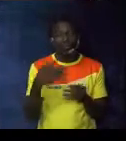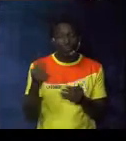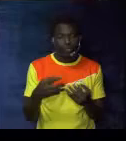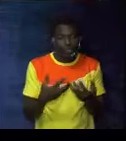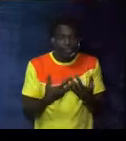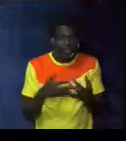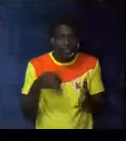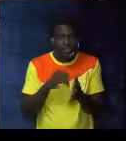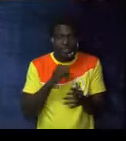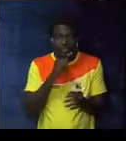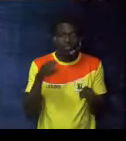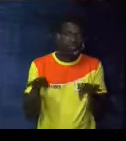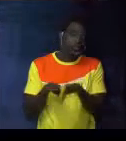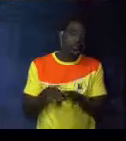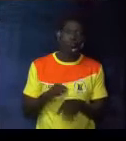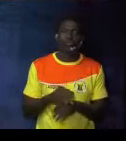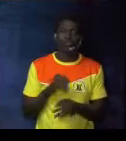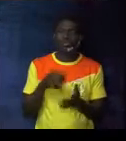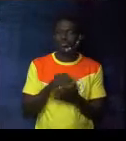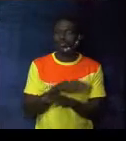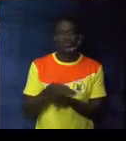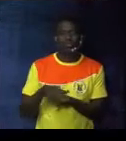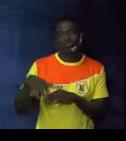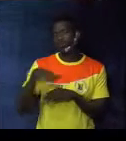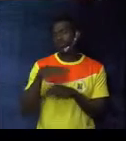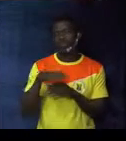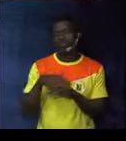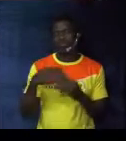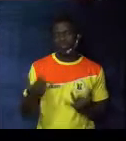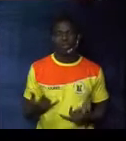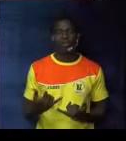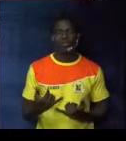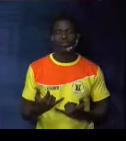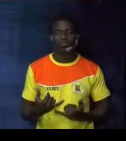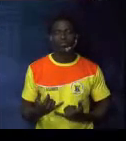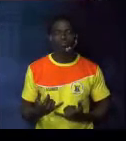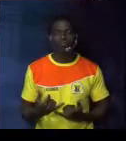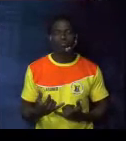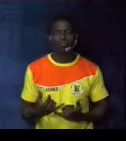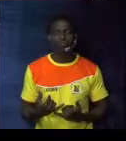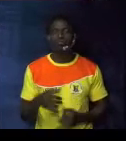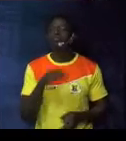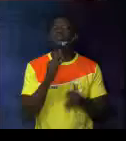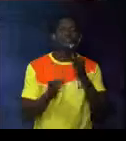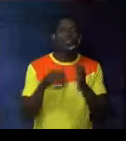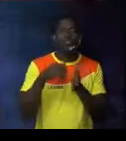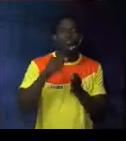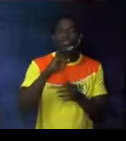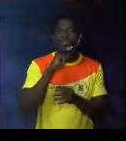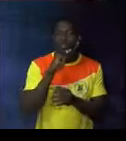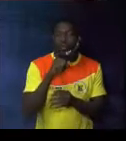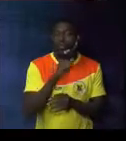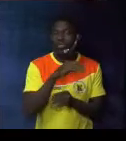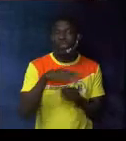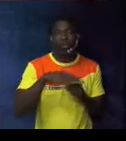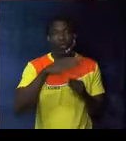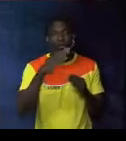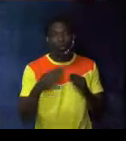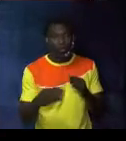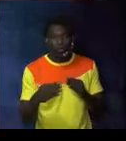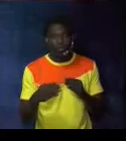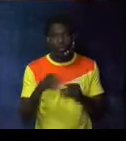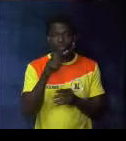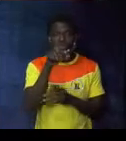not closed. So we can't call it the circumference. It doesn't cover the house. Now, if it is